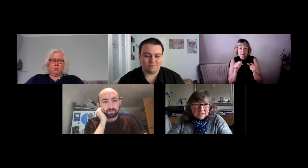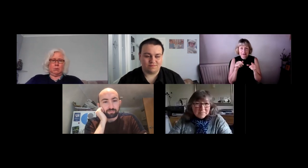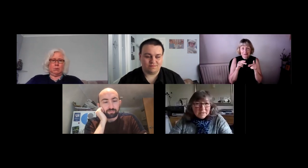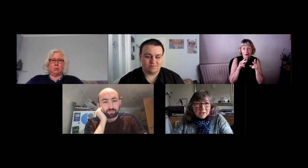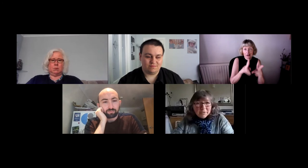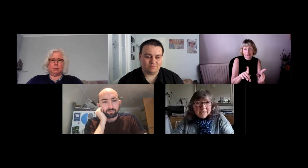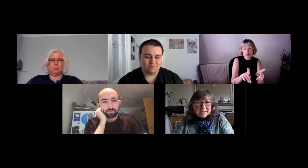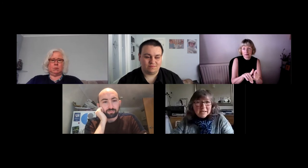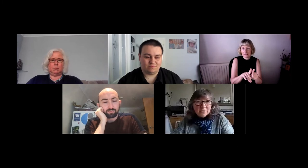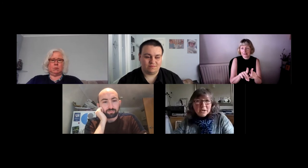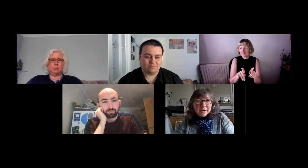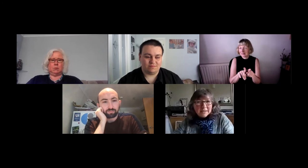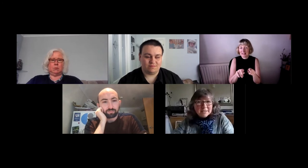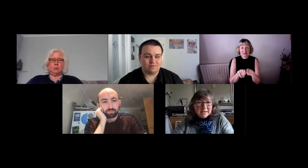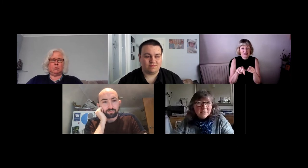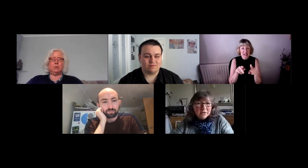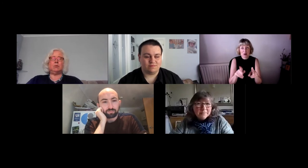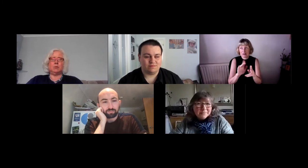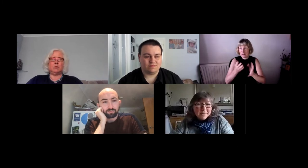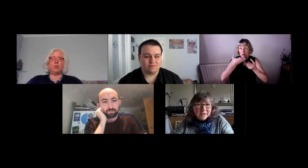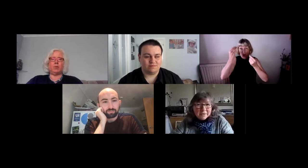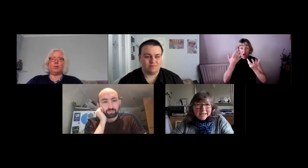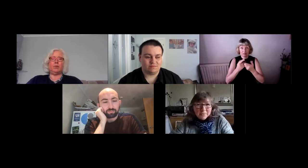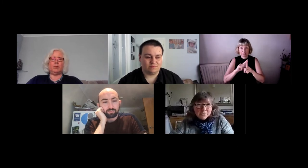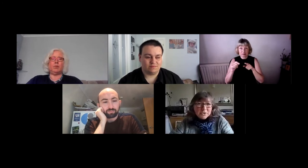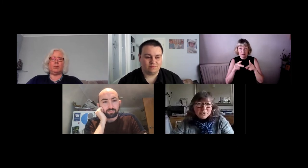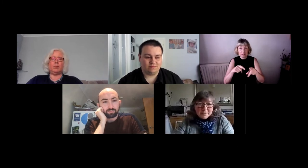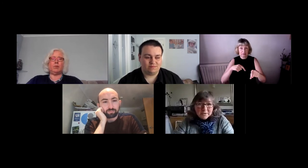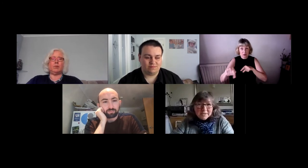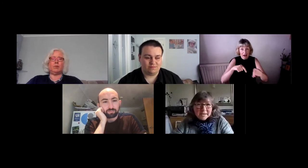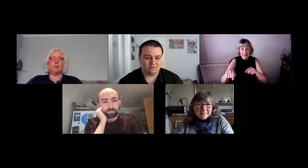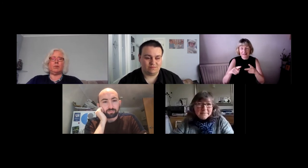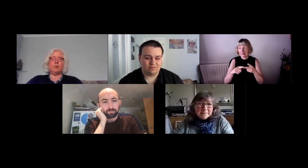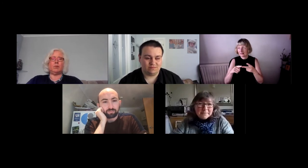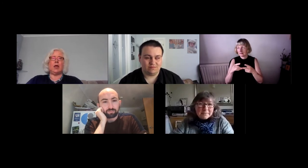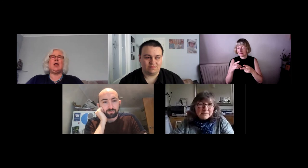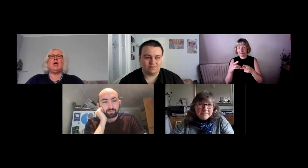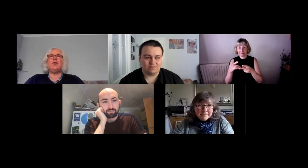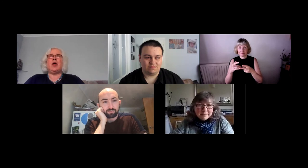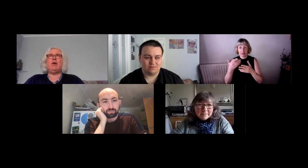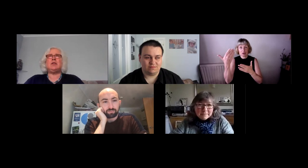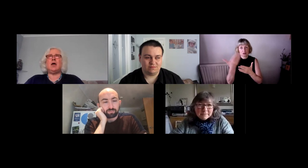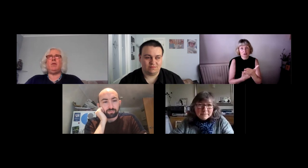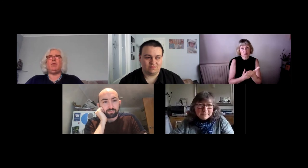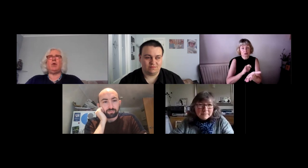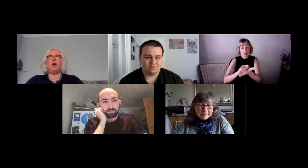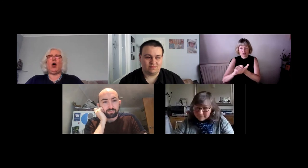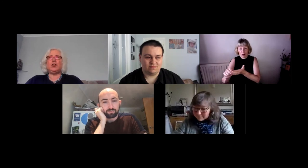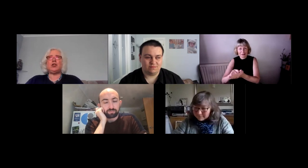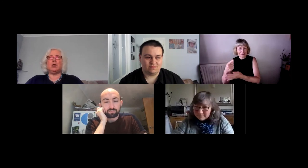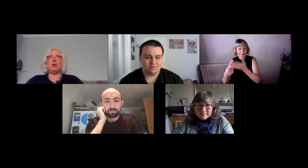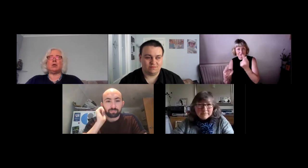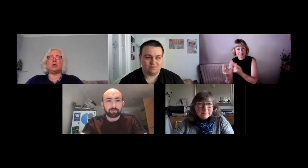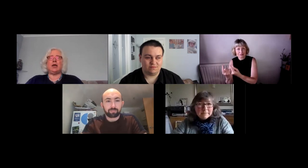way as curating or directing or, you know, camera or script writing? There is